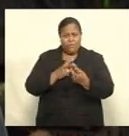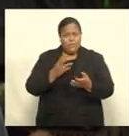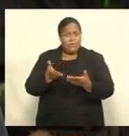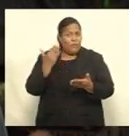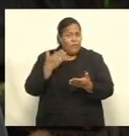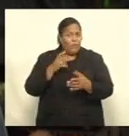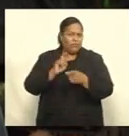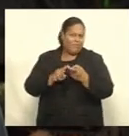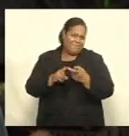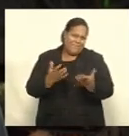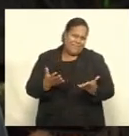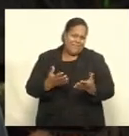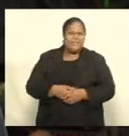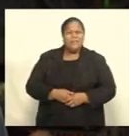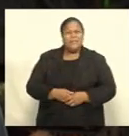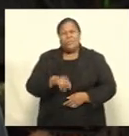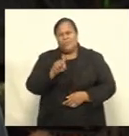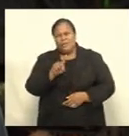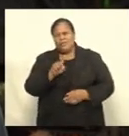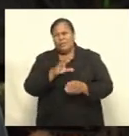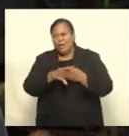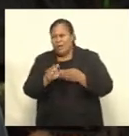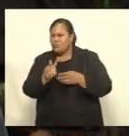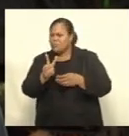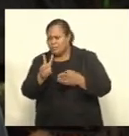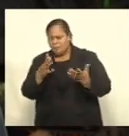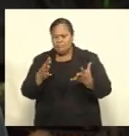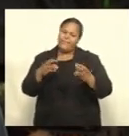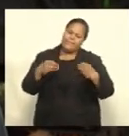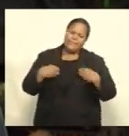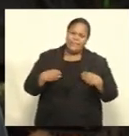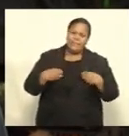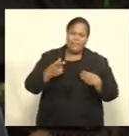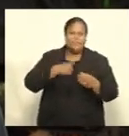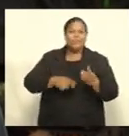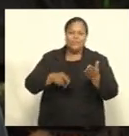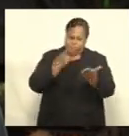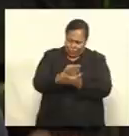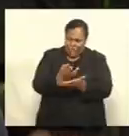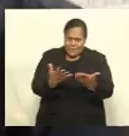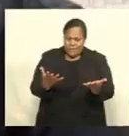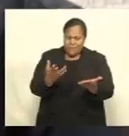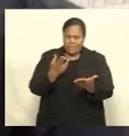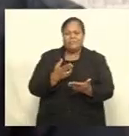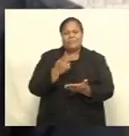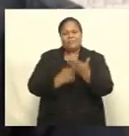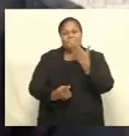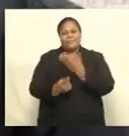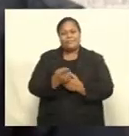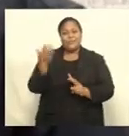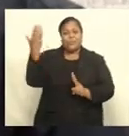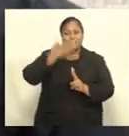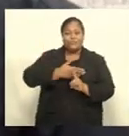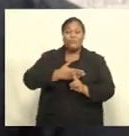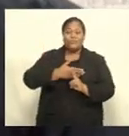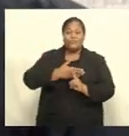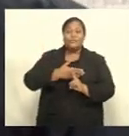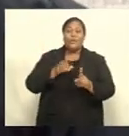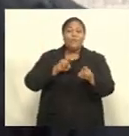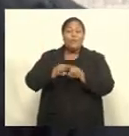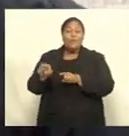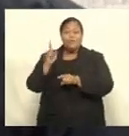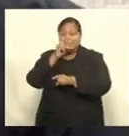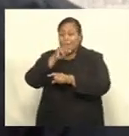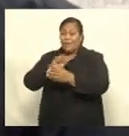bit steeper by $1 or $2, I just accept it as part of the reality of the lockdown. Most of these vendors were able to get their